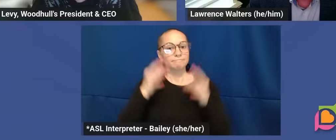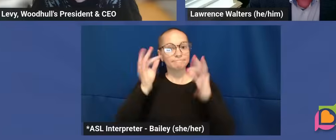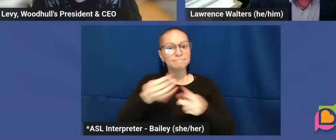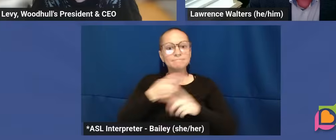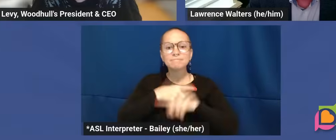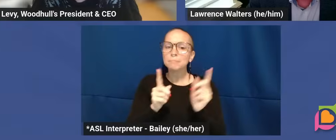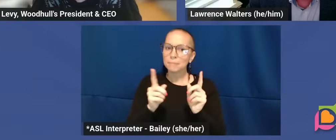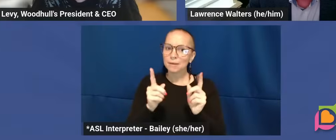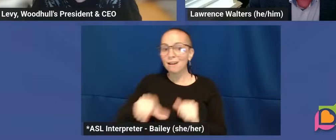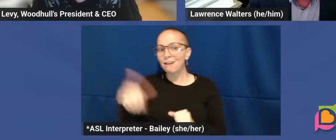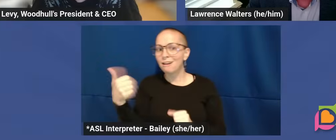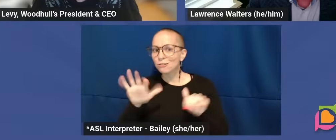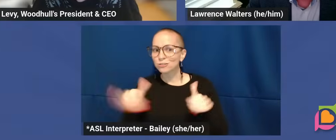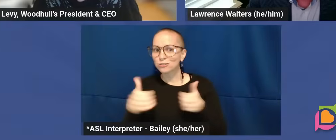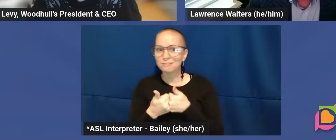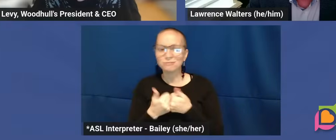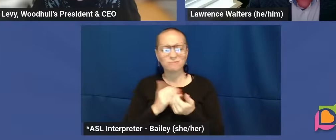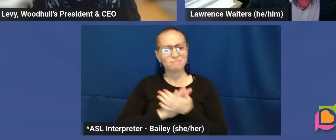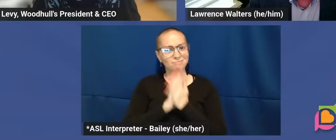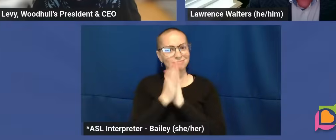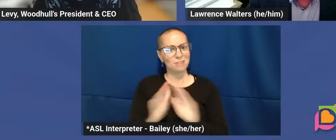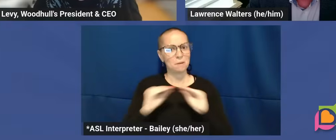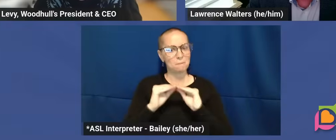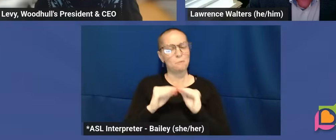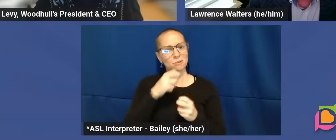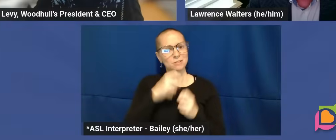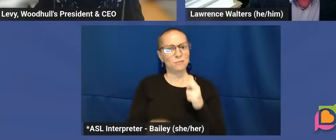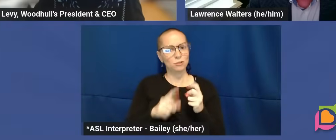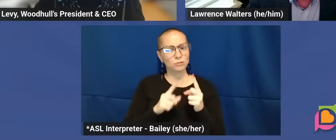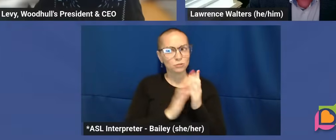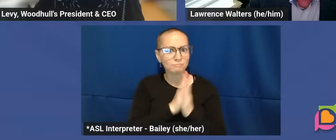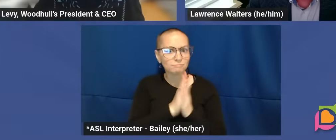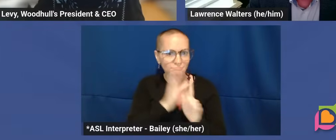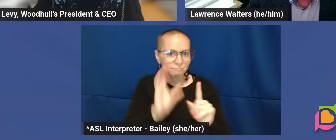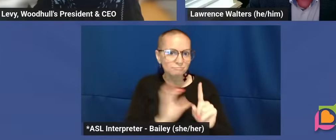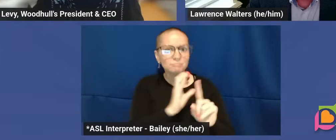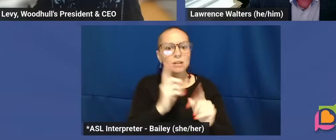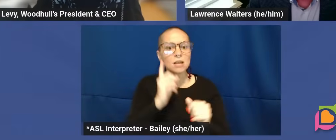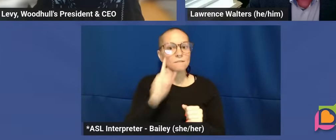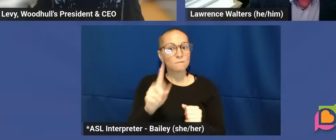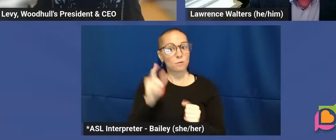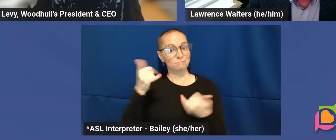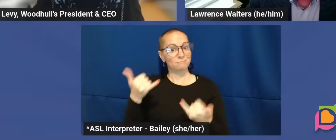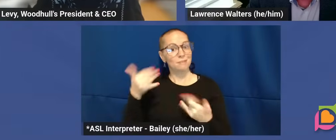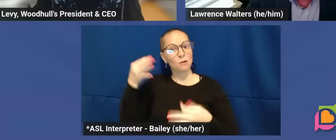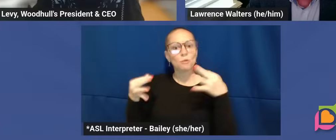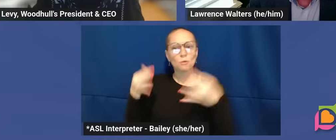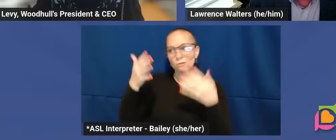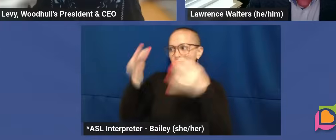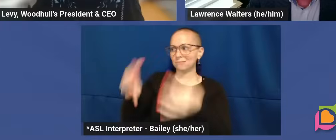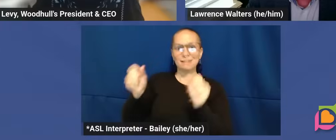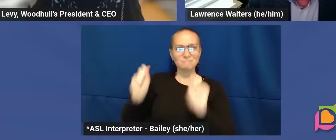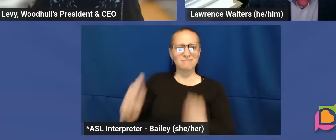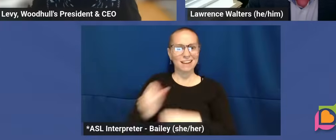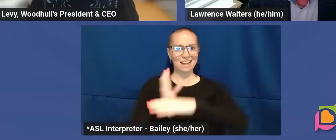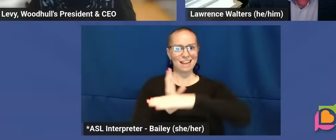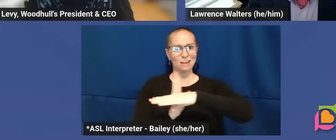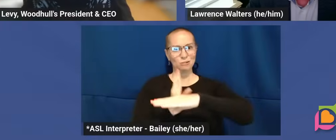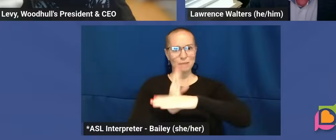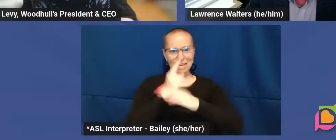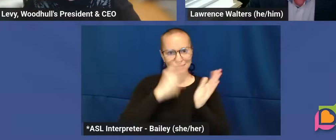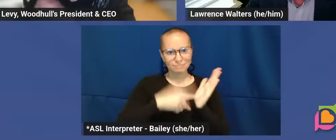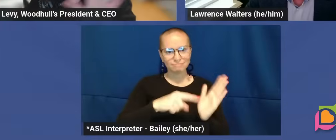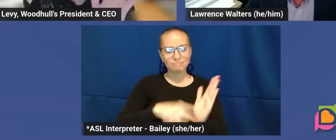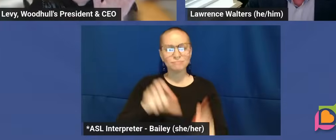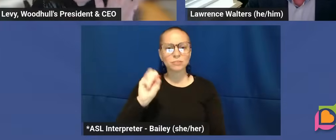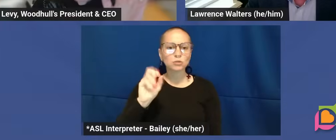other challenges more difficult to pursue now that the court is prepared to uphold one based on intermediate scrutiny.